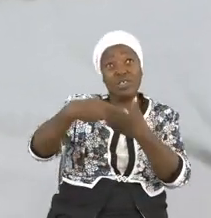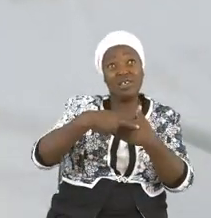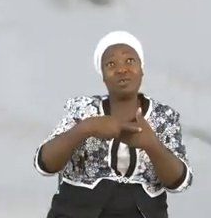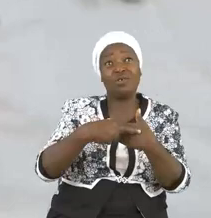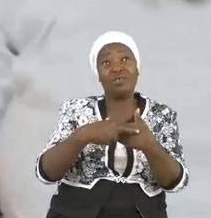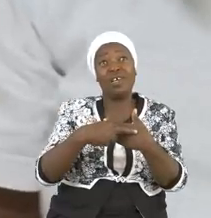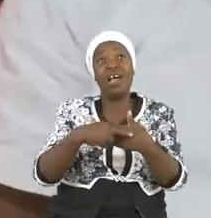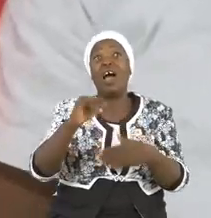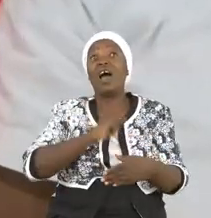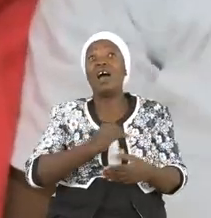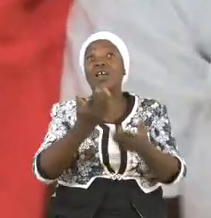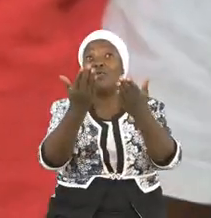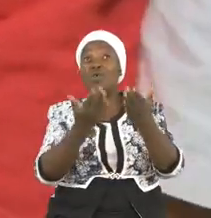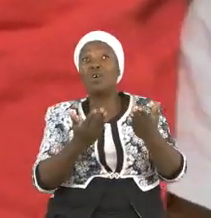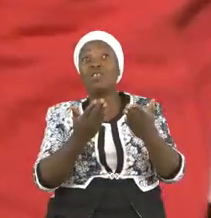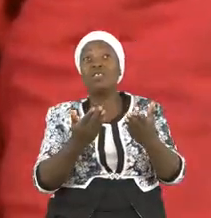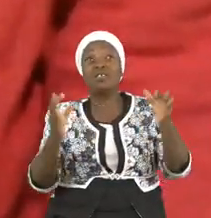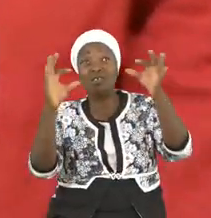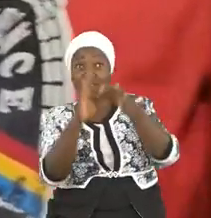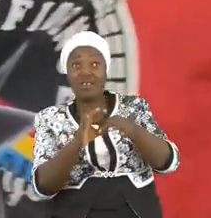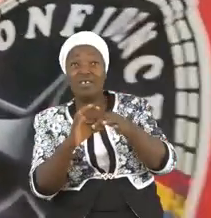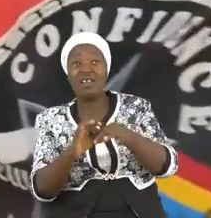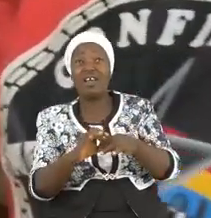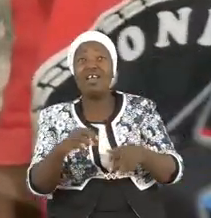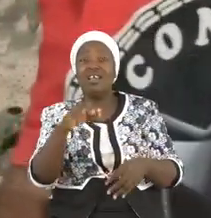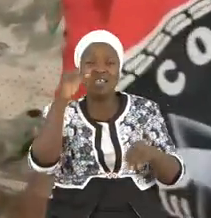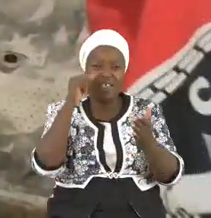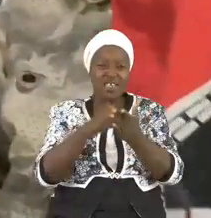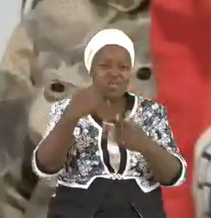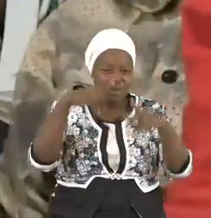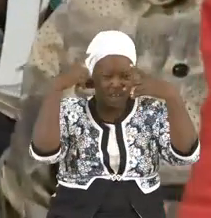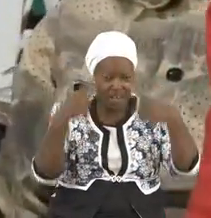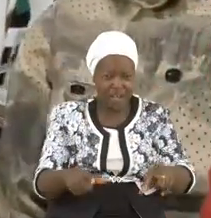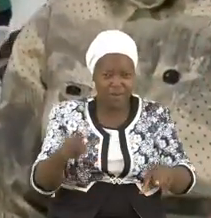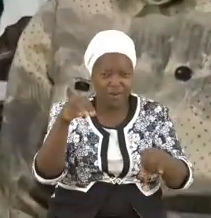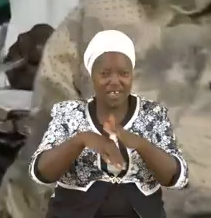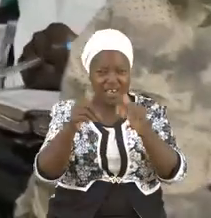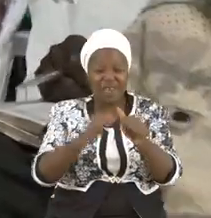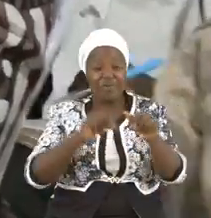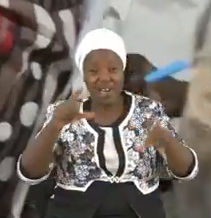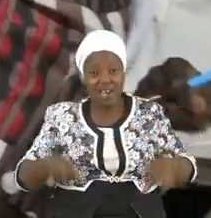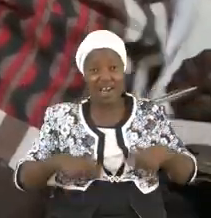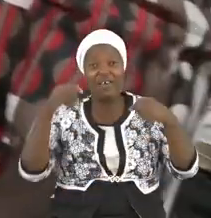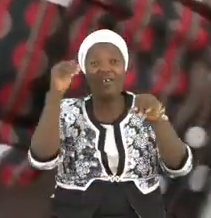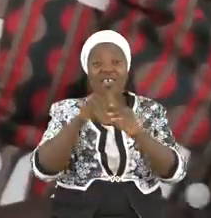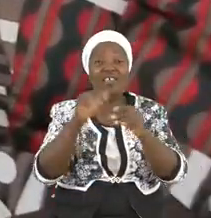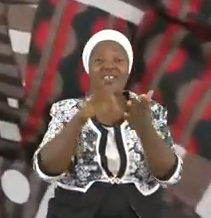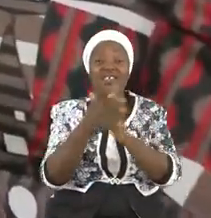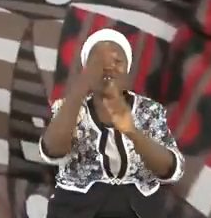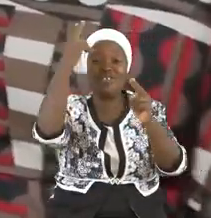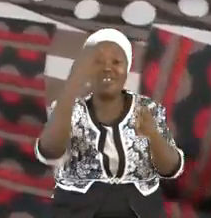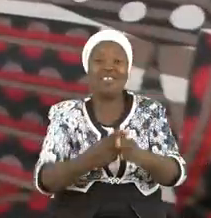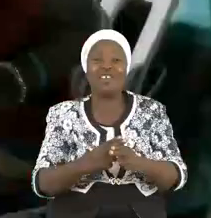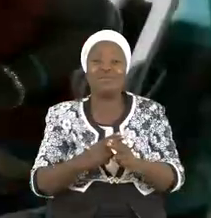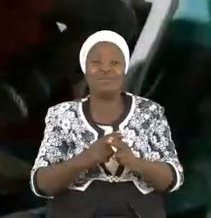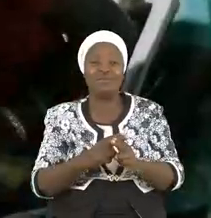want restoration. It will happen in every life in Jesus' name.